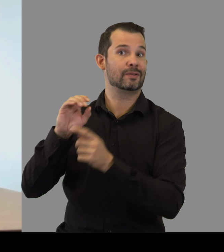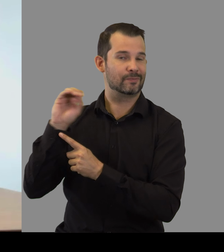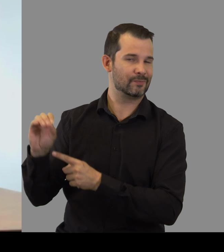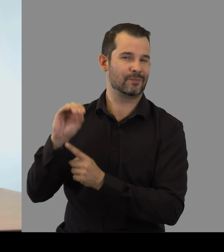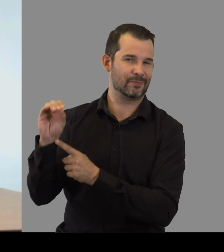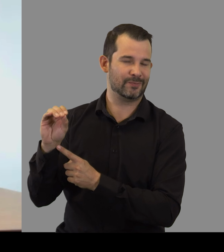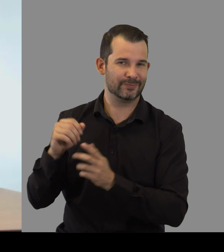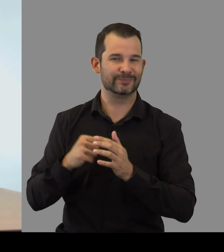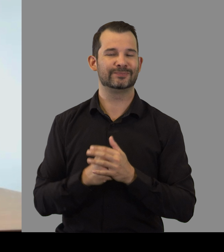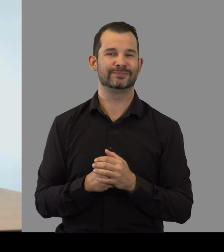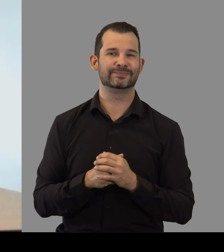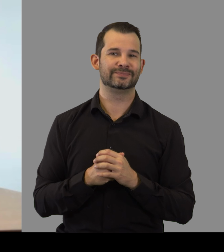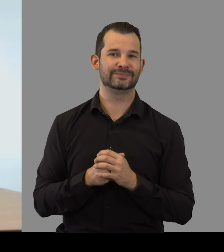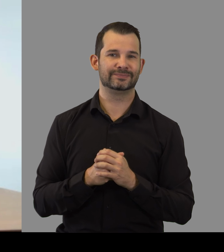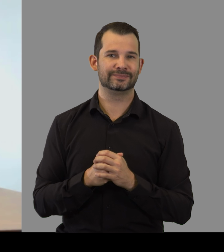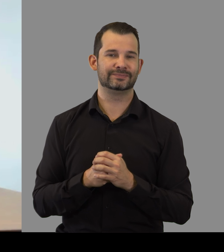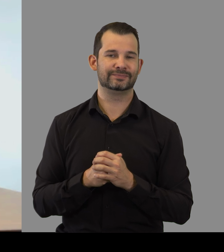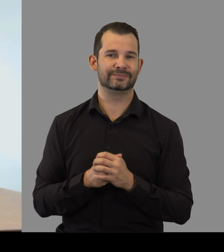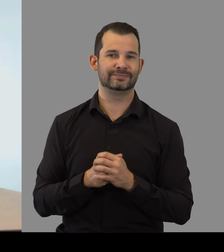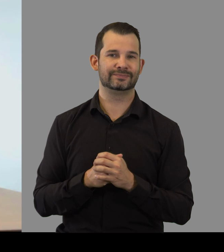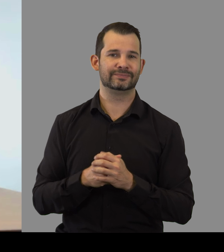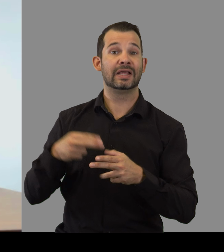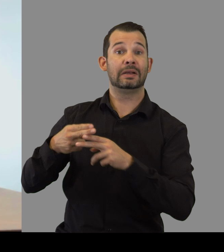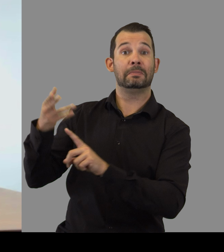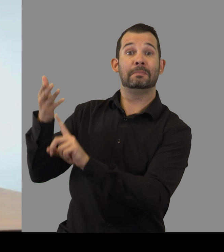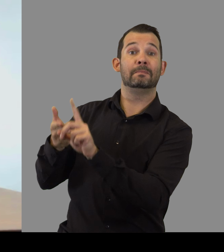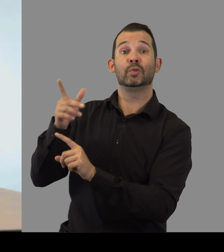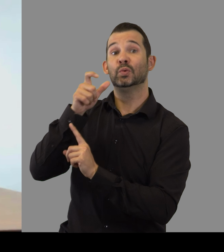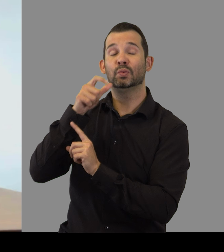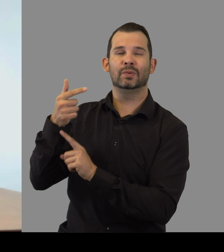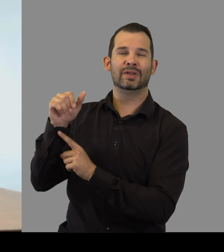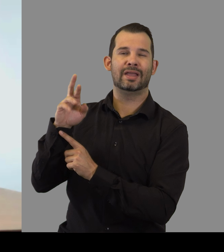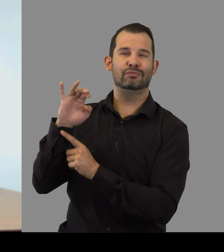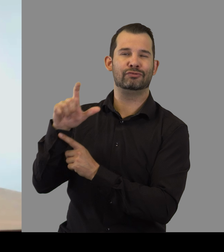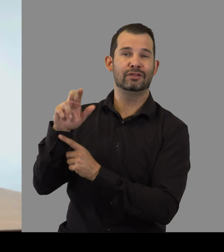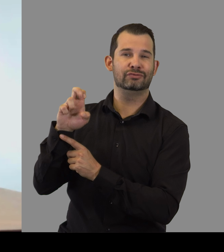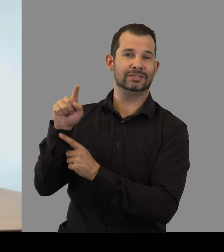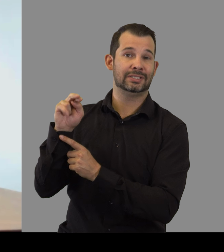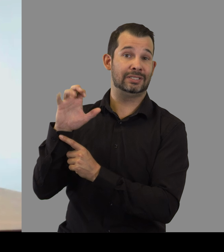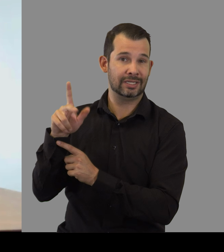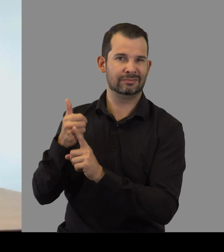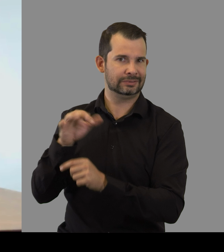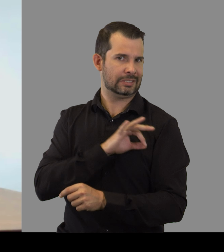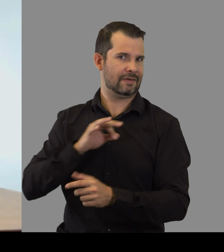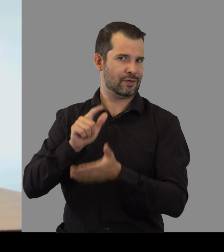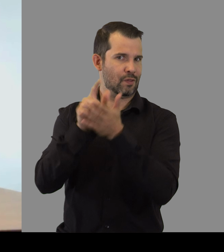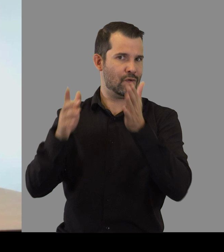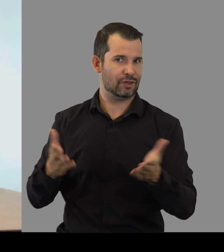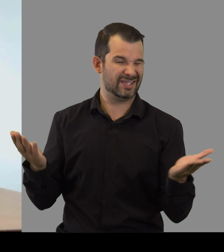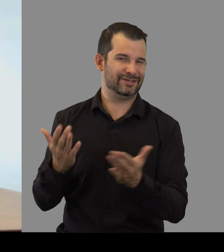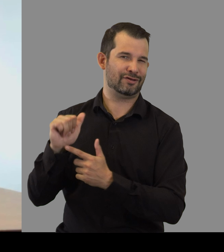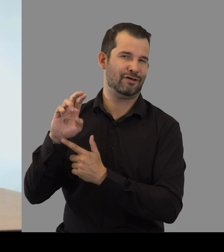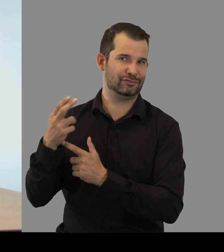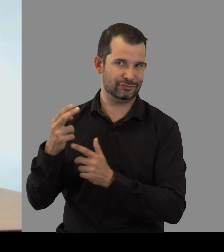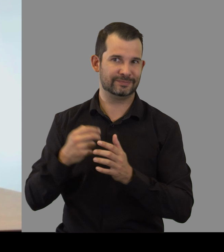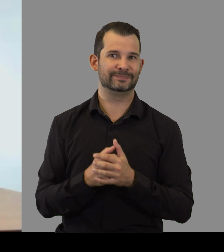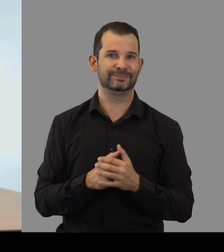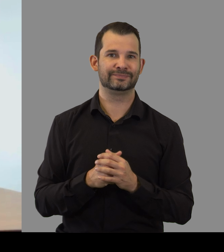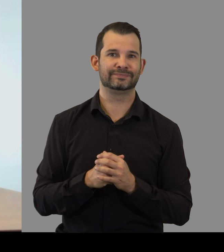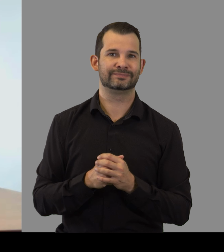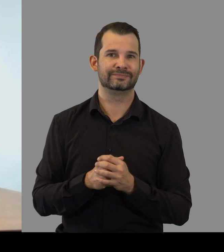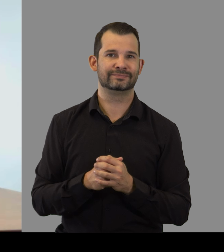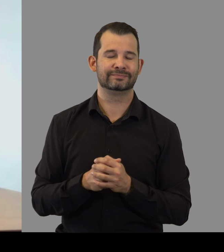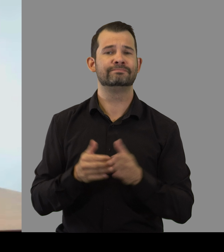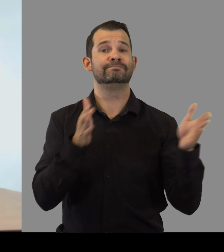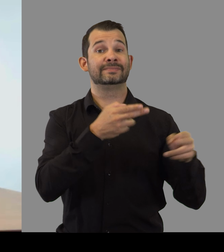Intensive and the Disability Justice Network of Ontario. My name is Gabriel Resnick, and I am a staff lawyer at